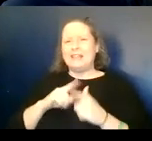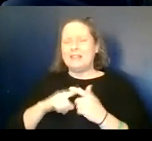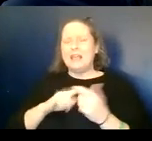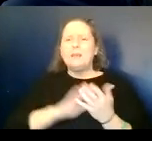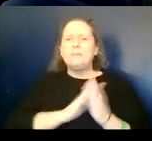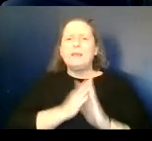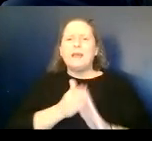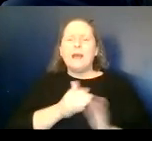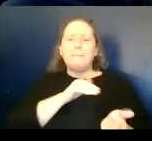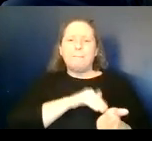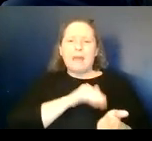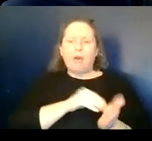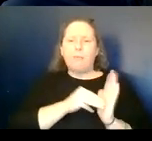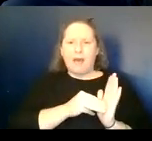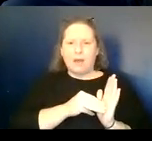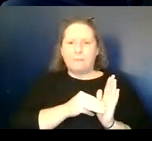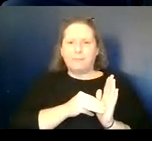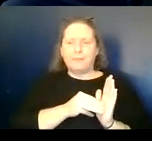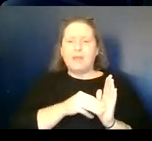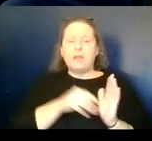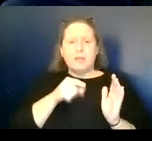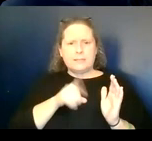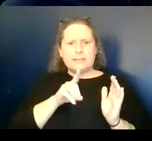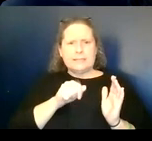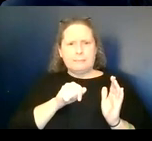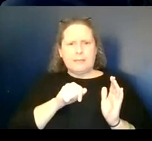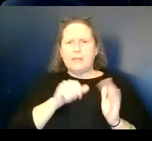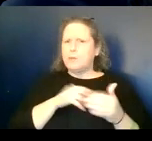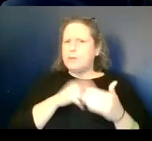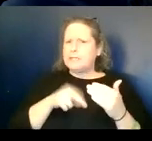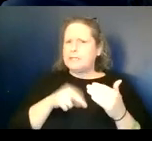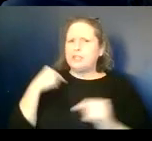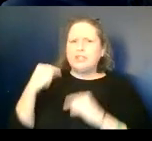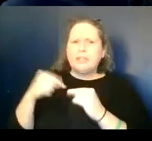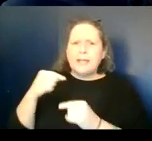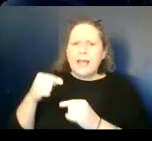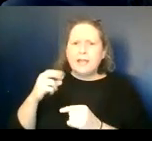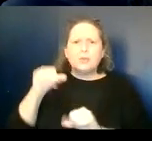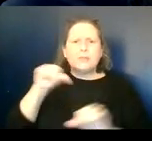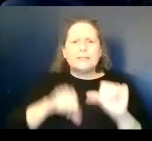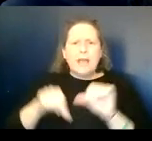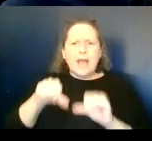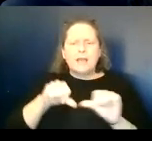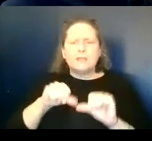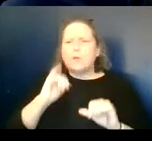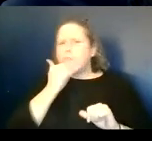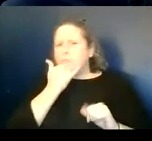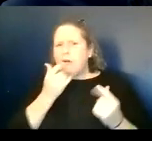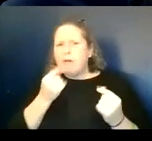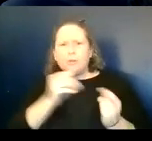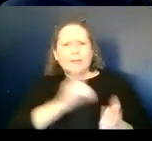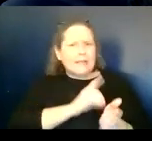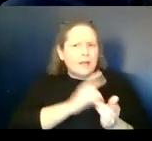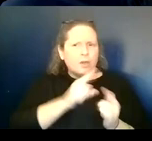basis of here, the disability is a result of genetics or science or malpractice or something like that, and